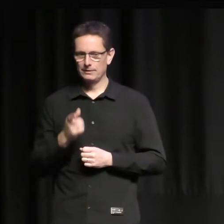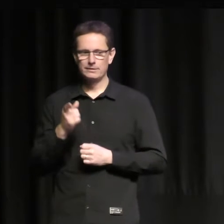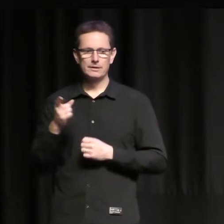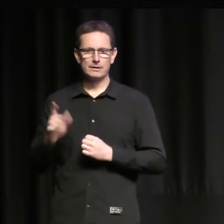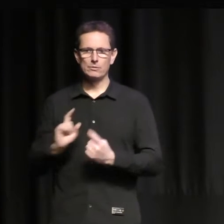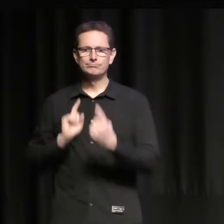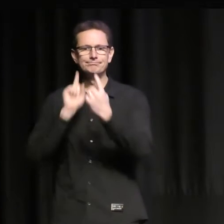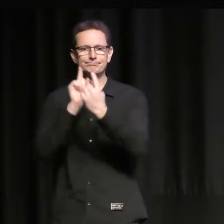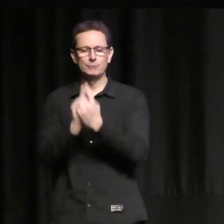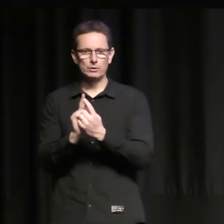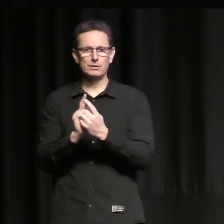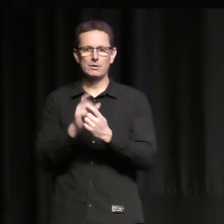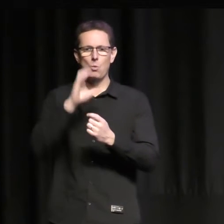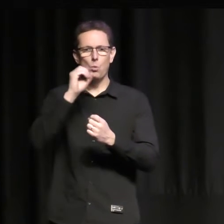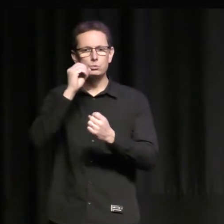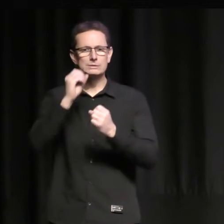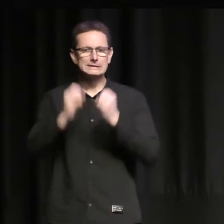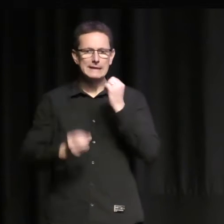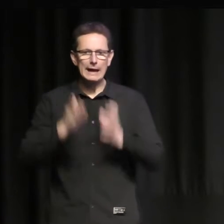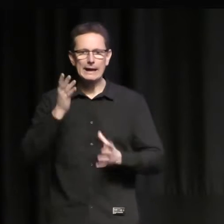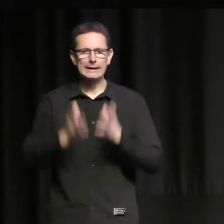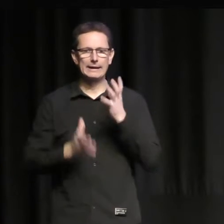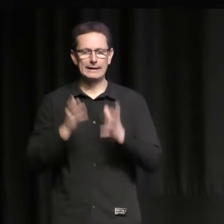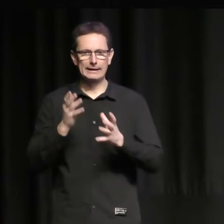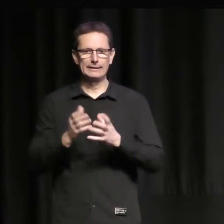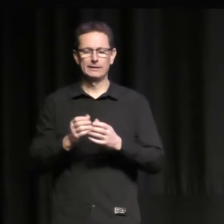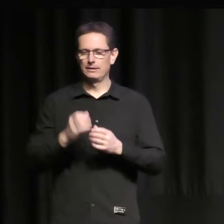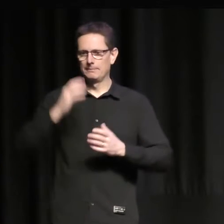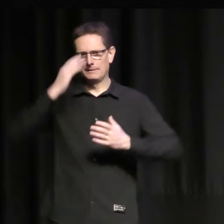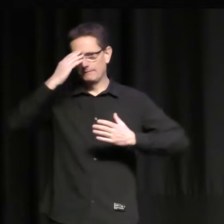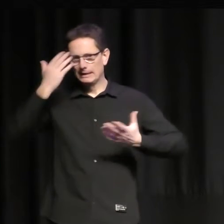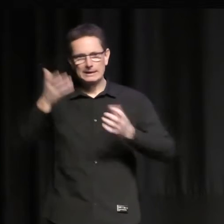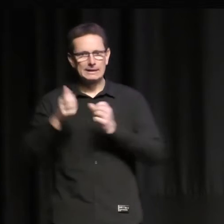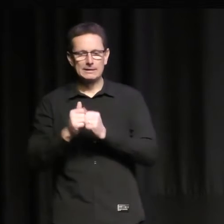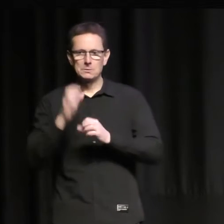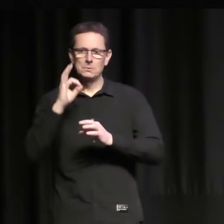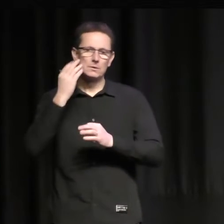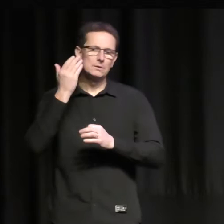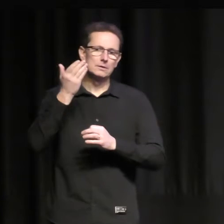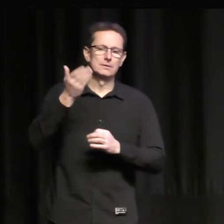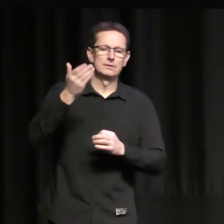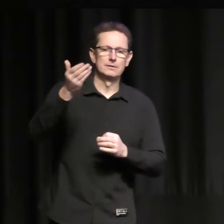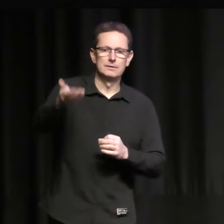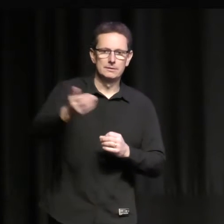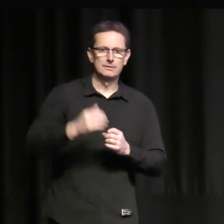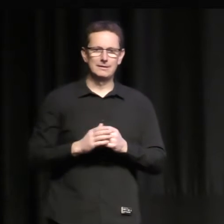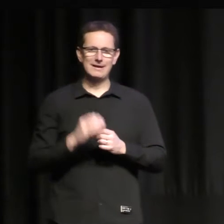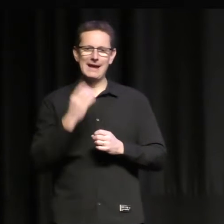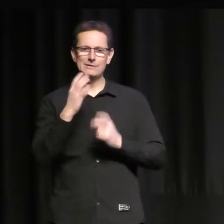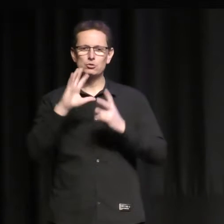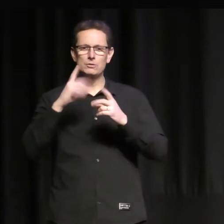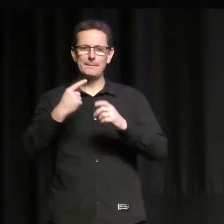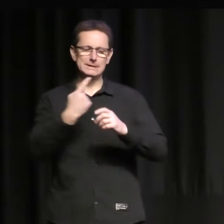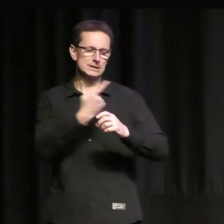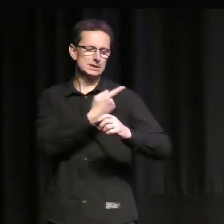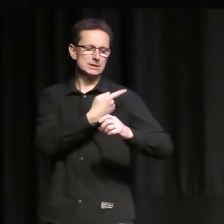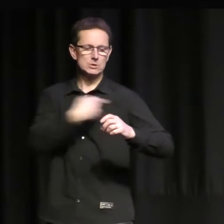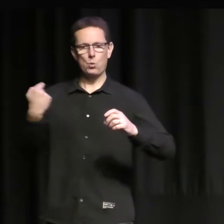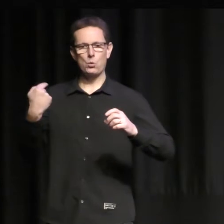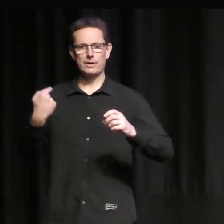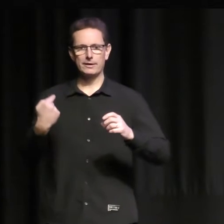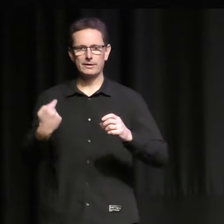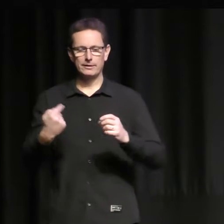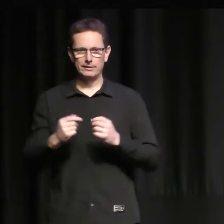uncertainty, unknown unknowns. It's one of those little cuts because